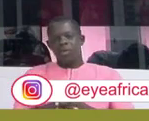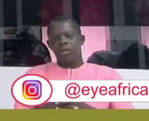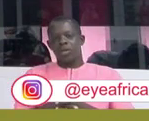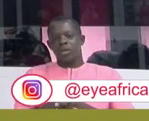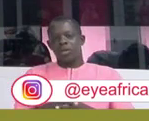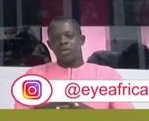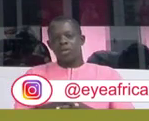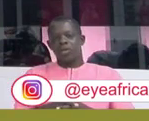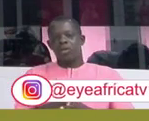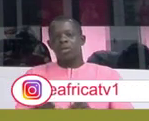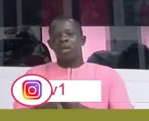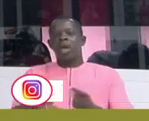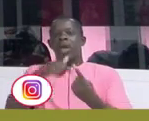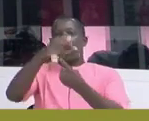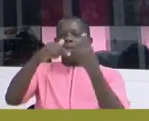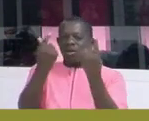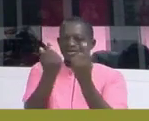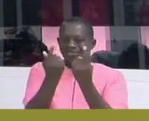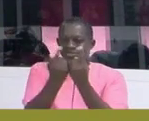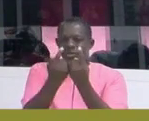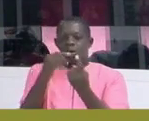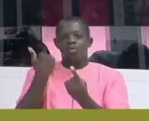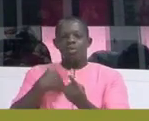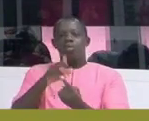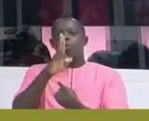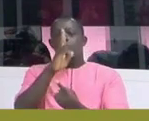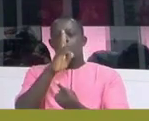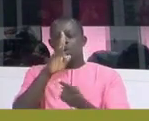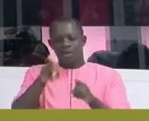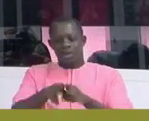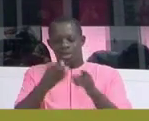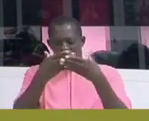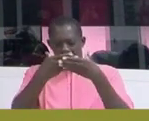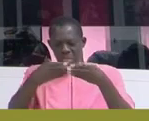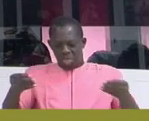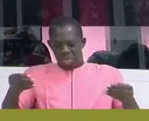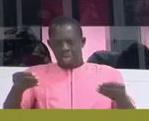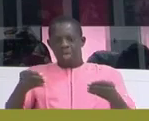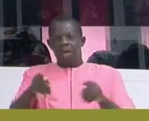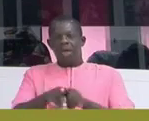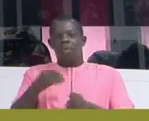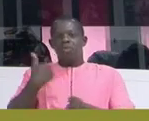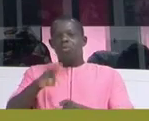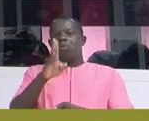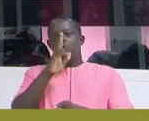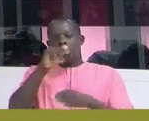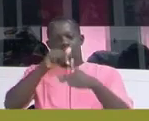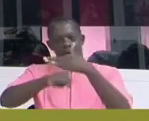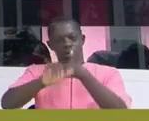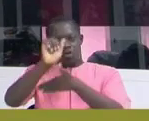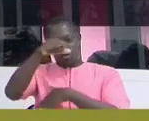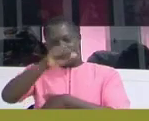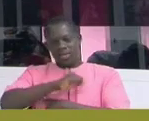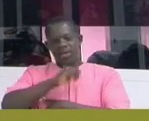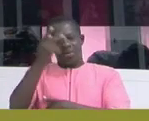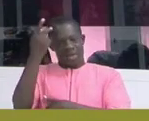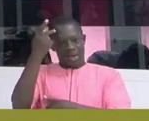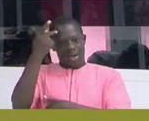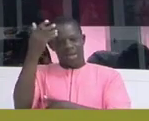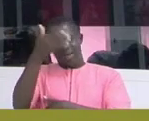detention, the executions and disappearance of people while you were in Canelai.